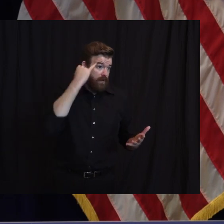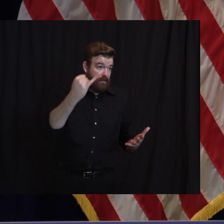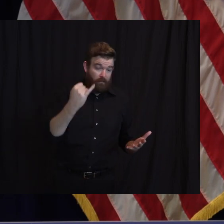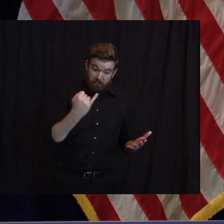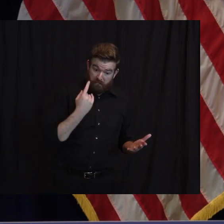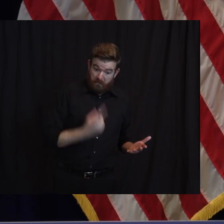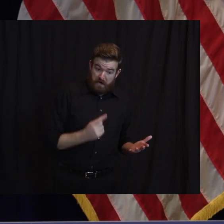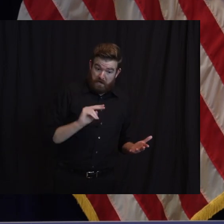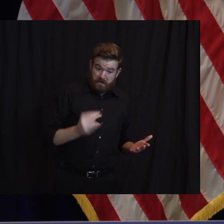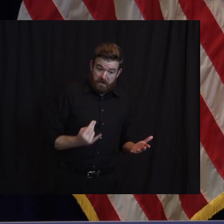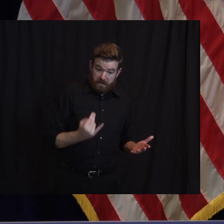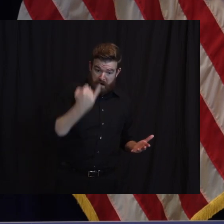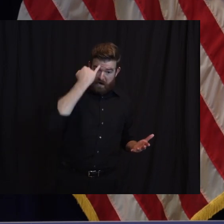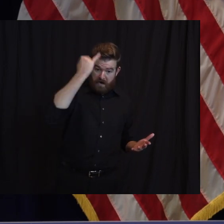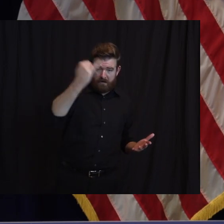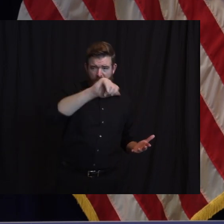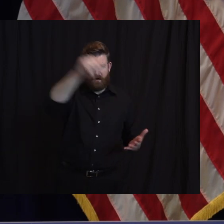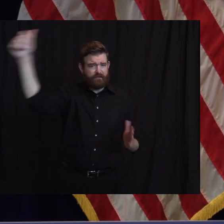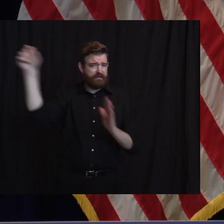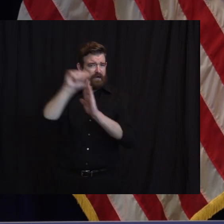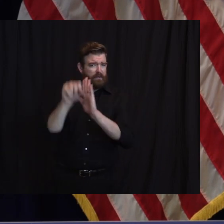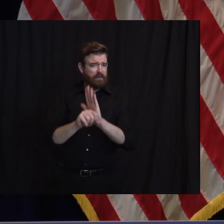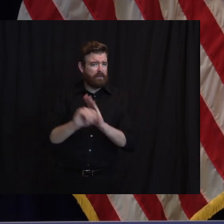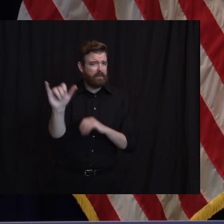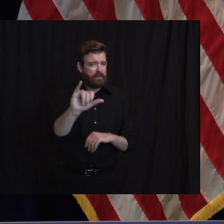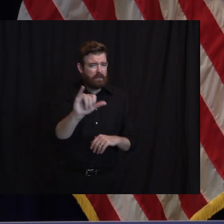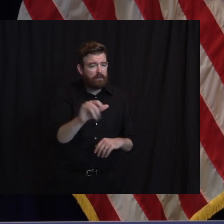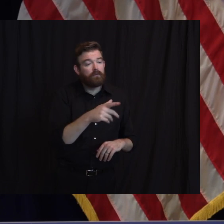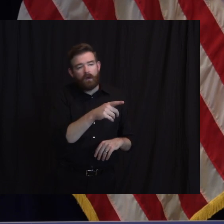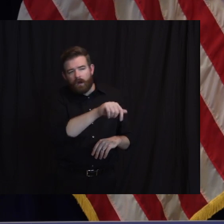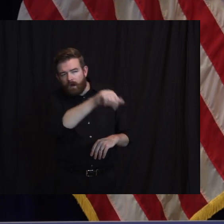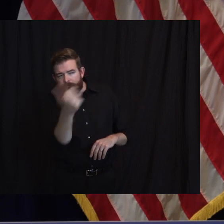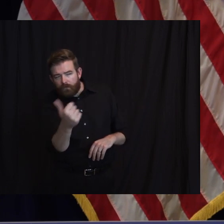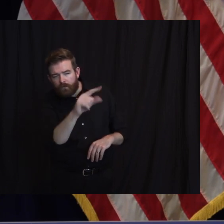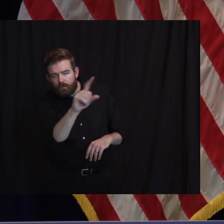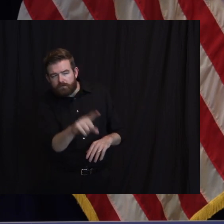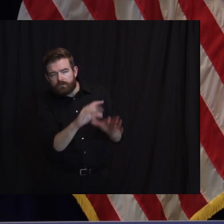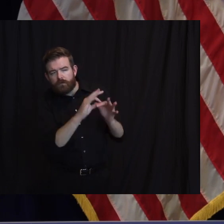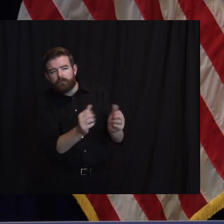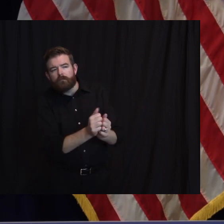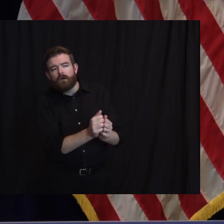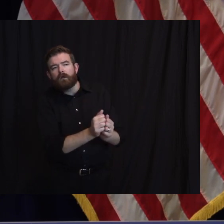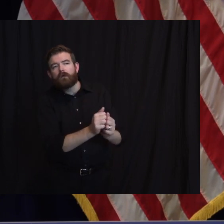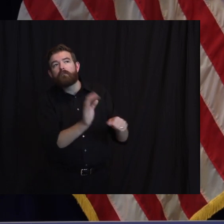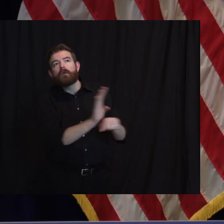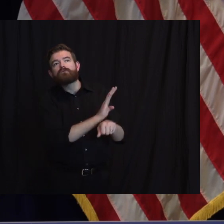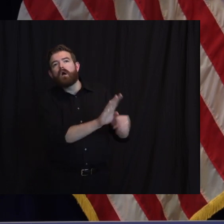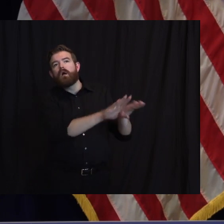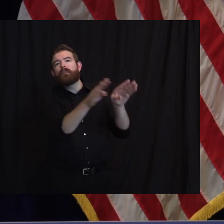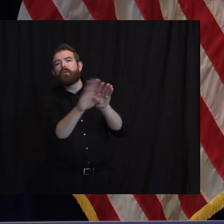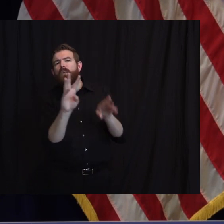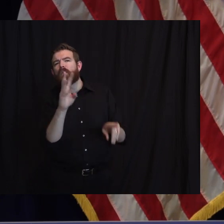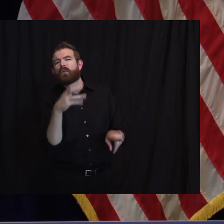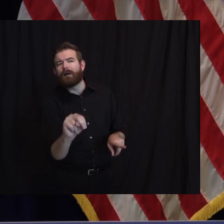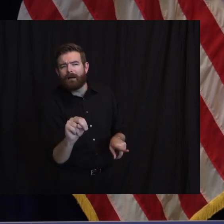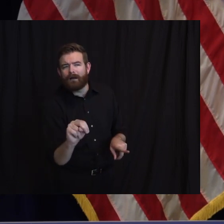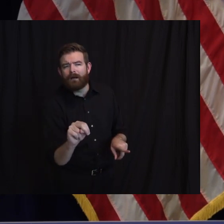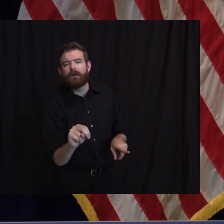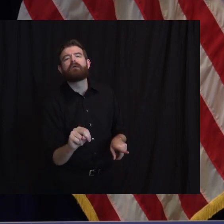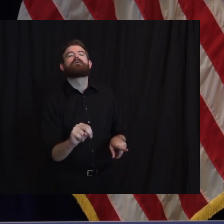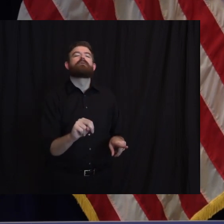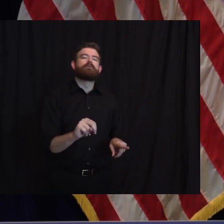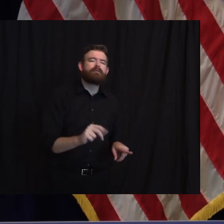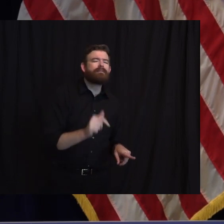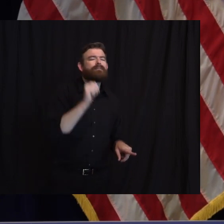on retail, bear with us in the next couple of days. I'm not sure it's going to be tomorrow, but sometime in the next few days, I think we're